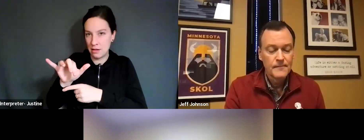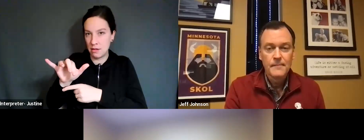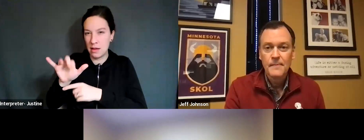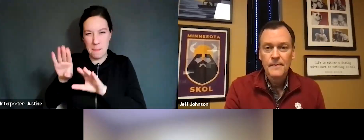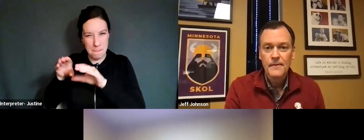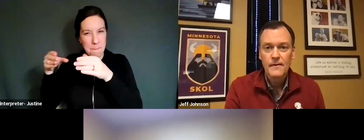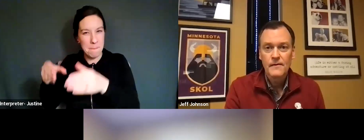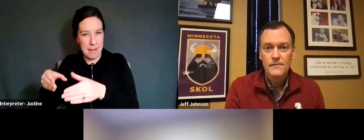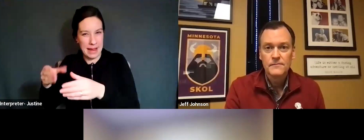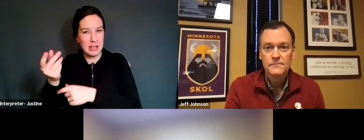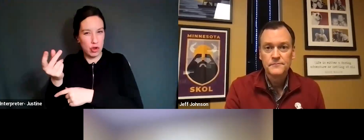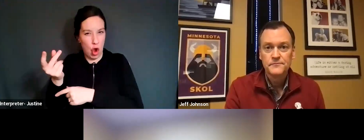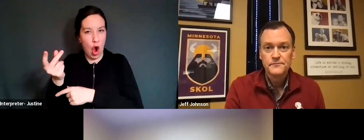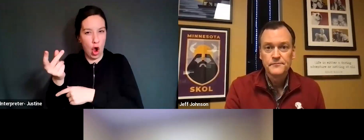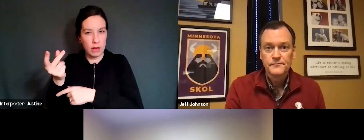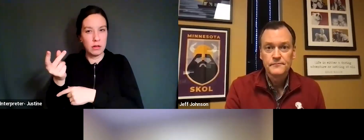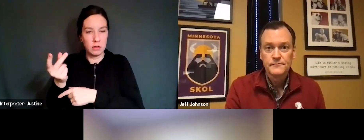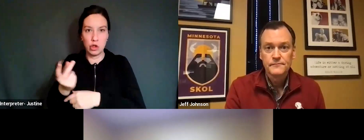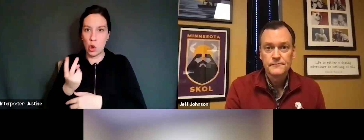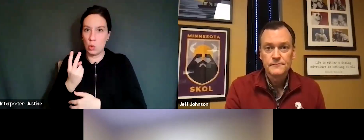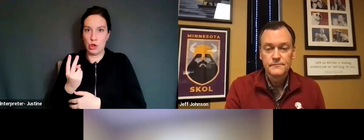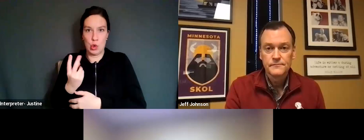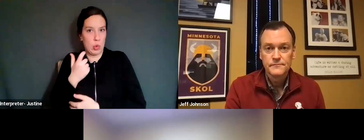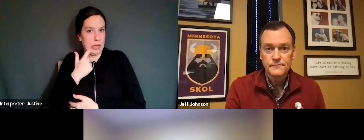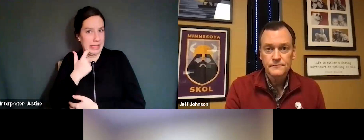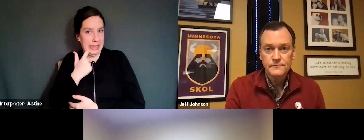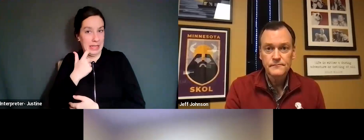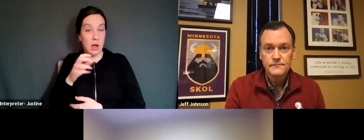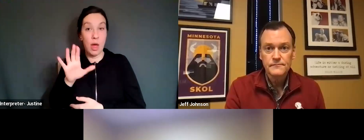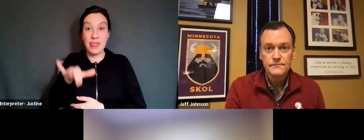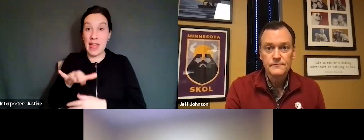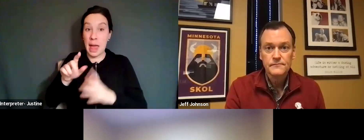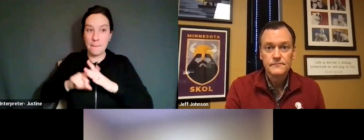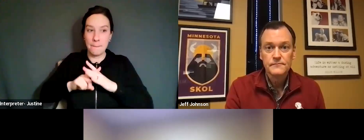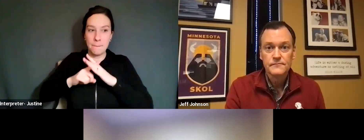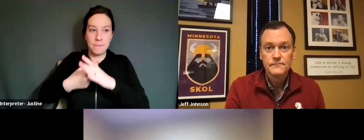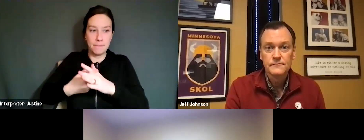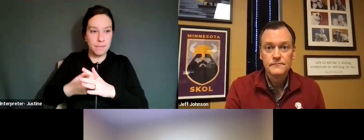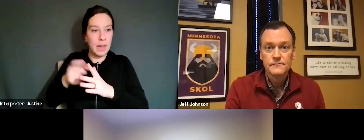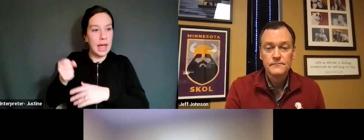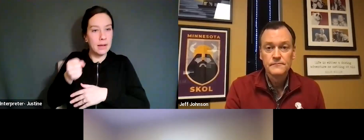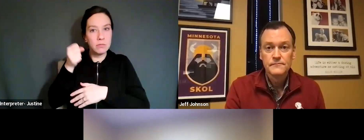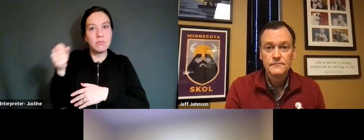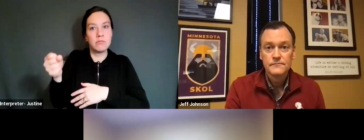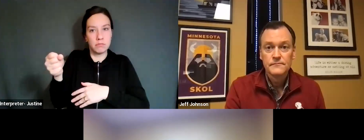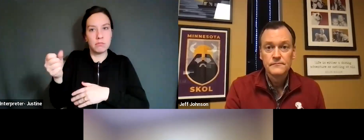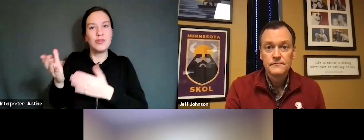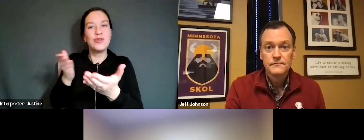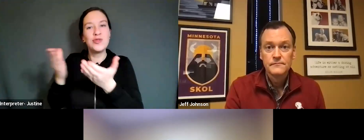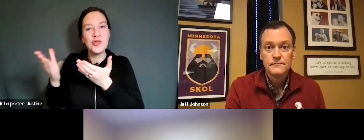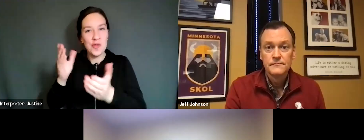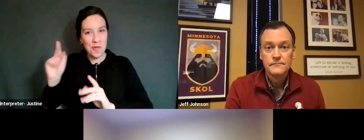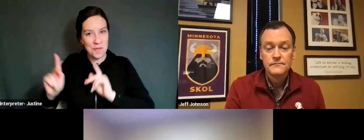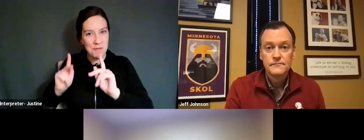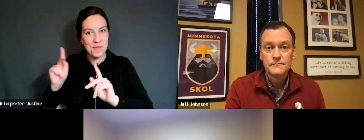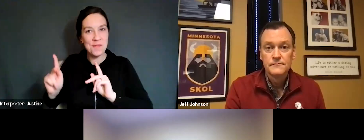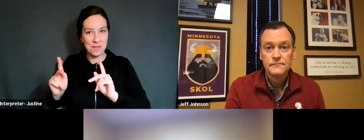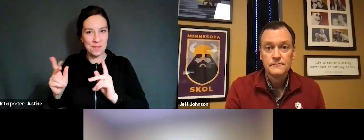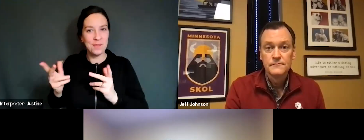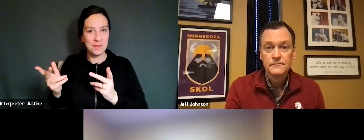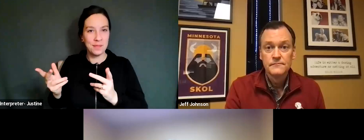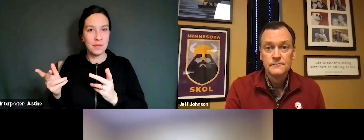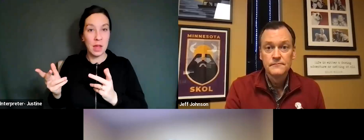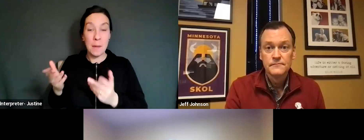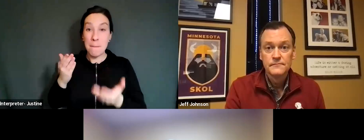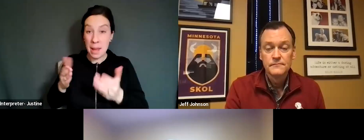begin offering this type of placement as another avenue for our dogs to serve people in need by taking a dog that maybe